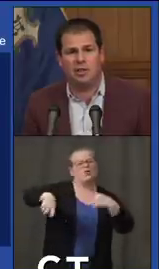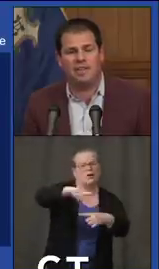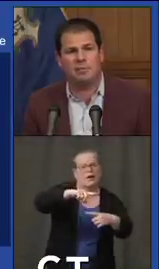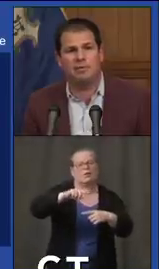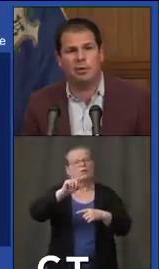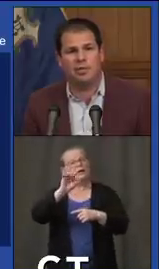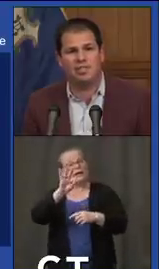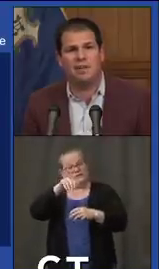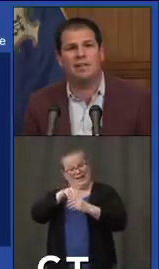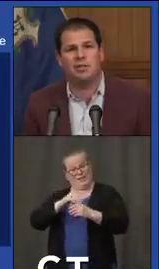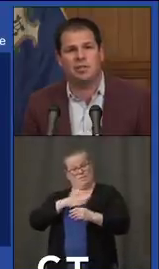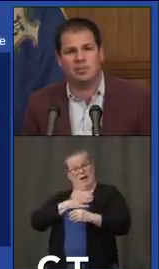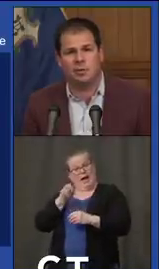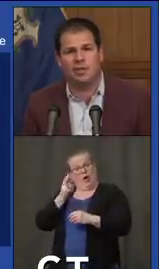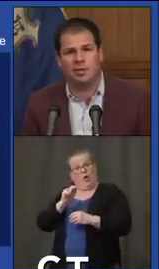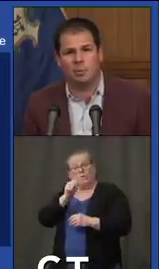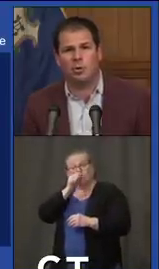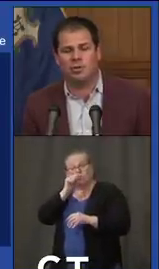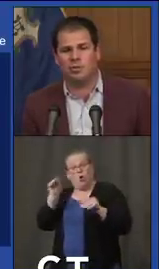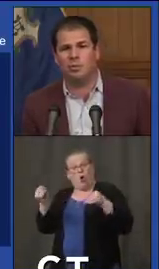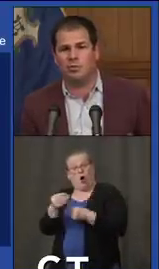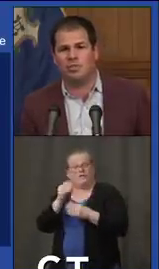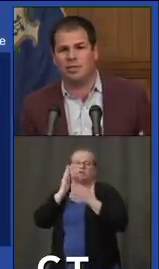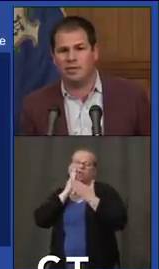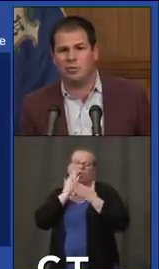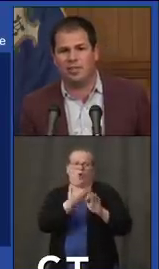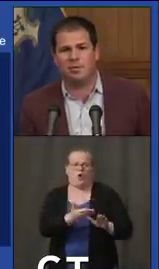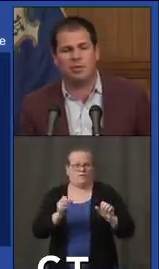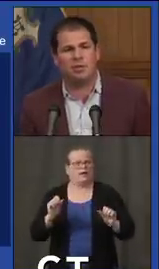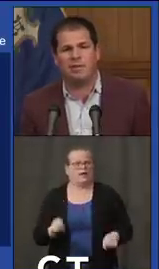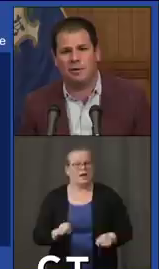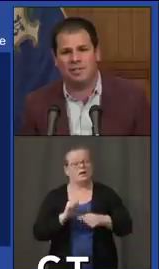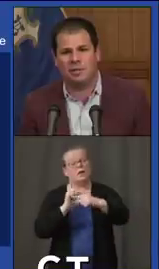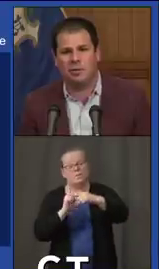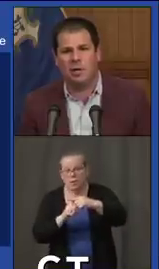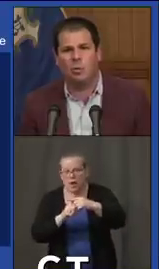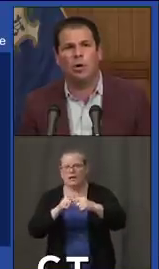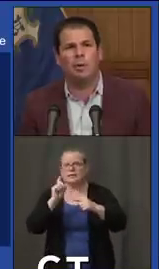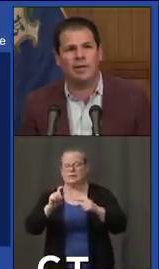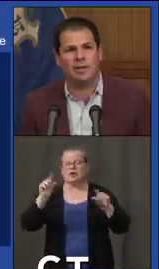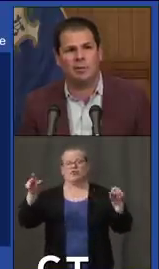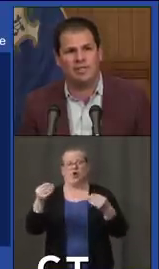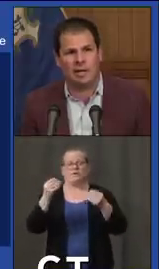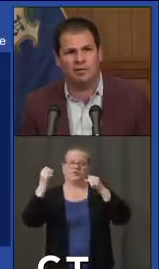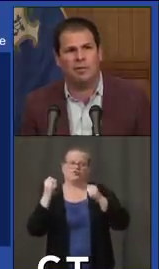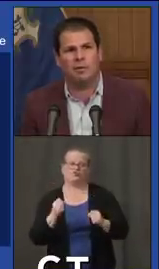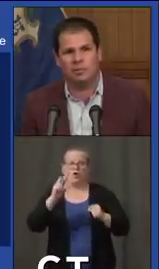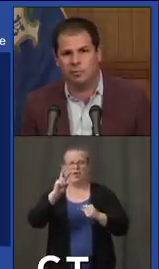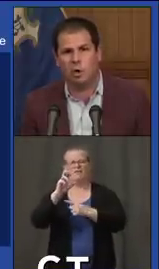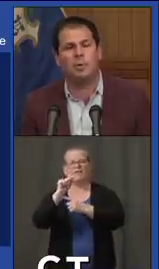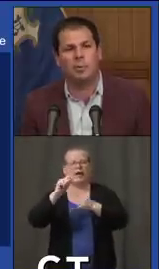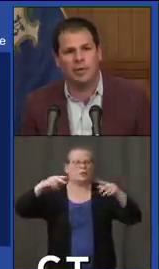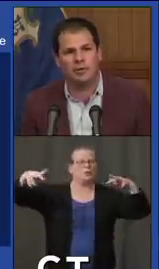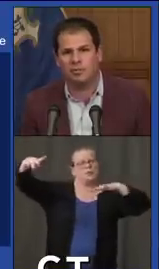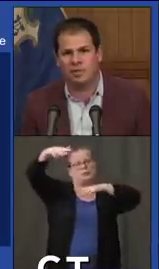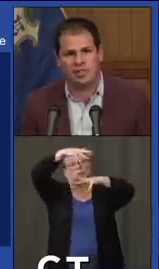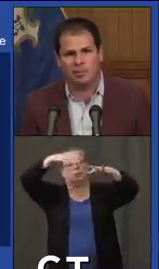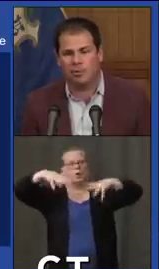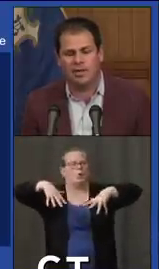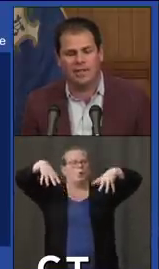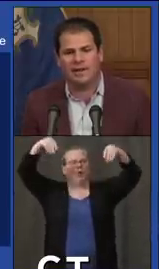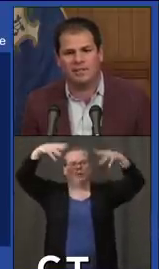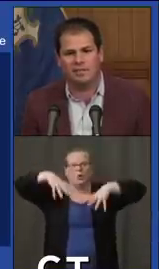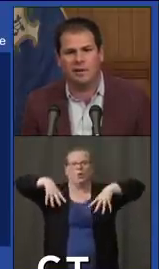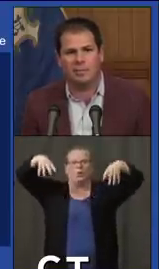One of the things we've learned is ventilation is critically important to reducing the transmission of the virus. So where we can increase airflow through open windows, for